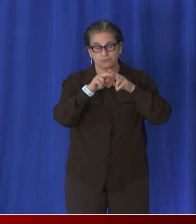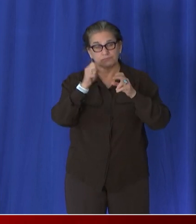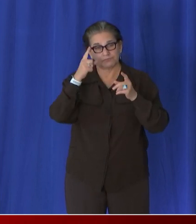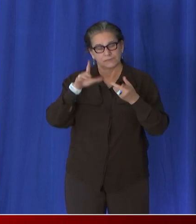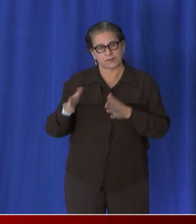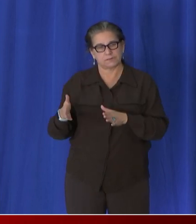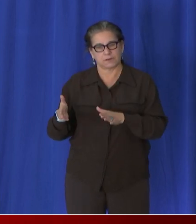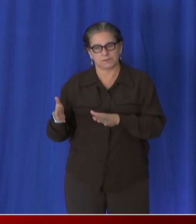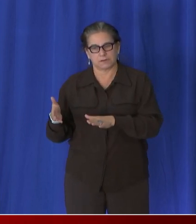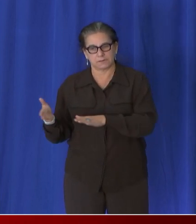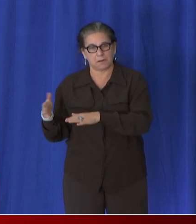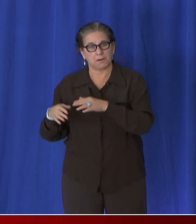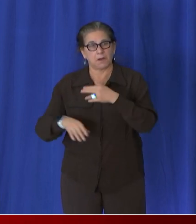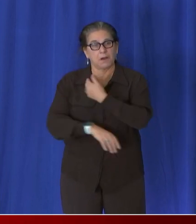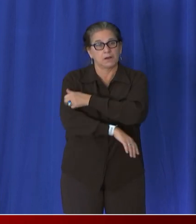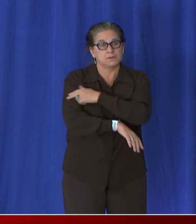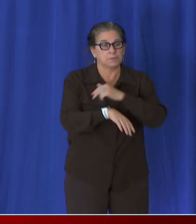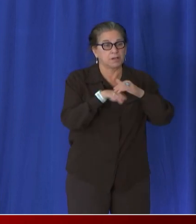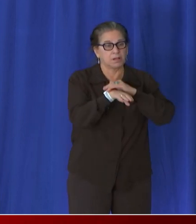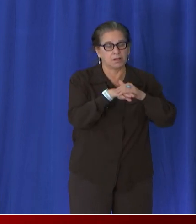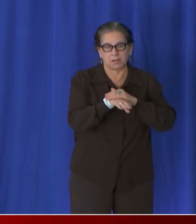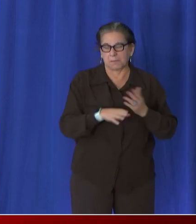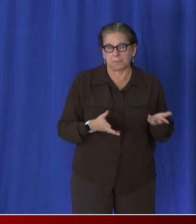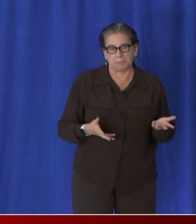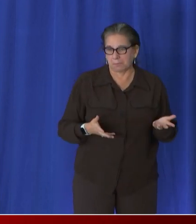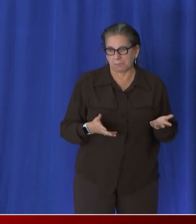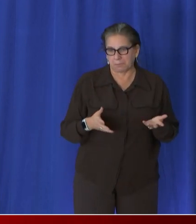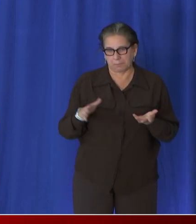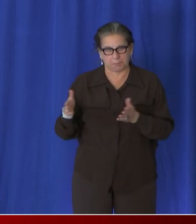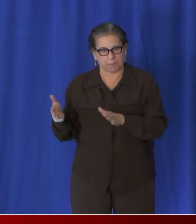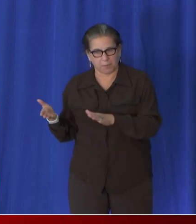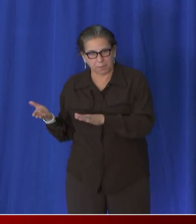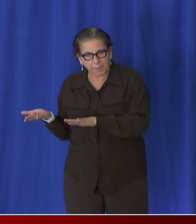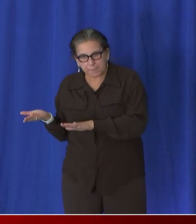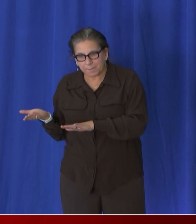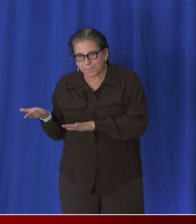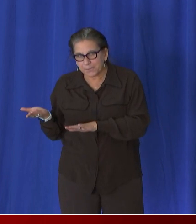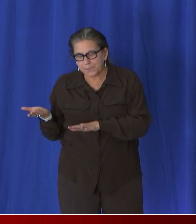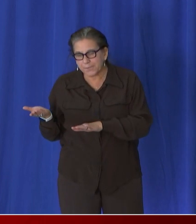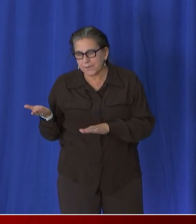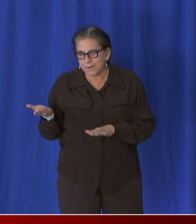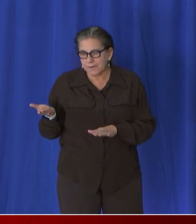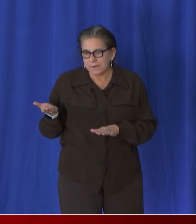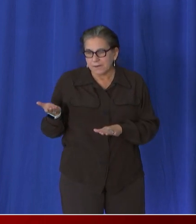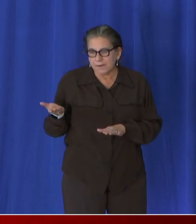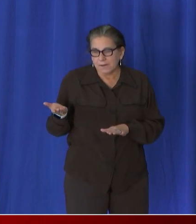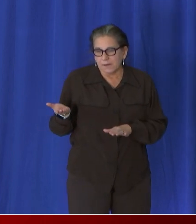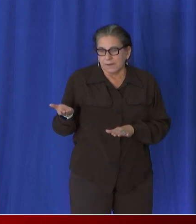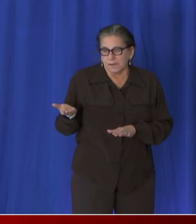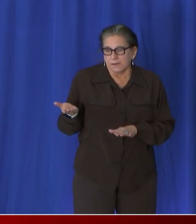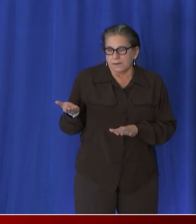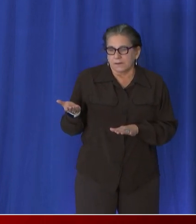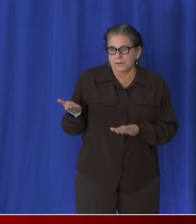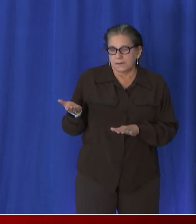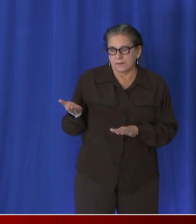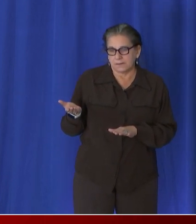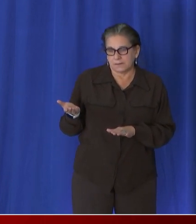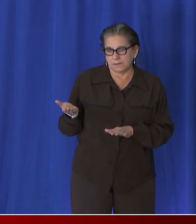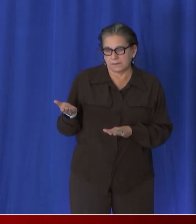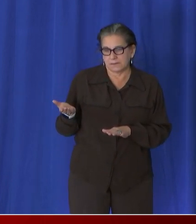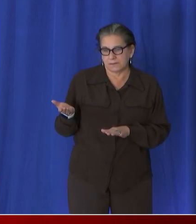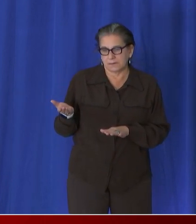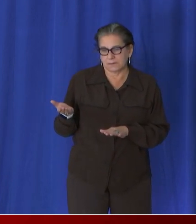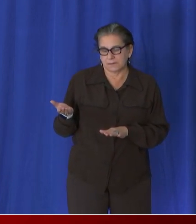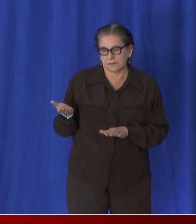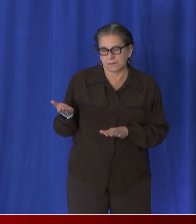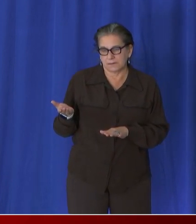hospital capacity. We are in the community having a 5-day decrease in cases that are in the hospital. And so even though we're